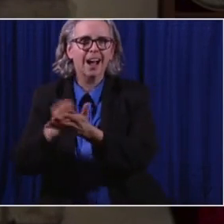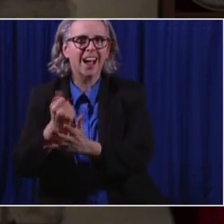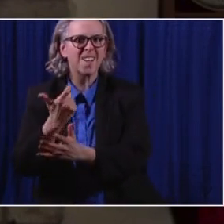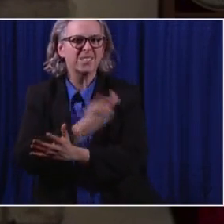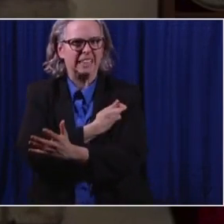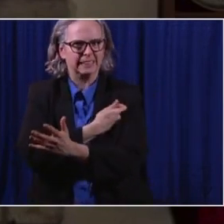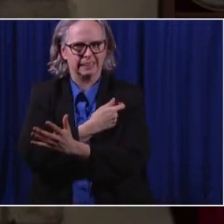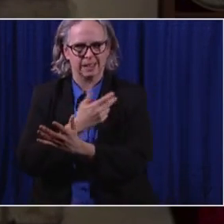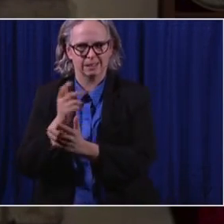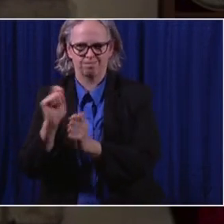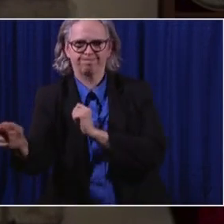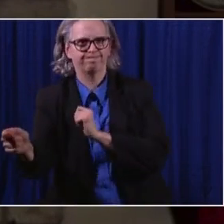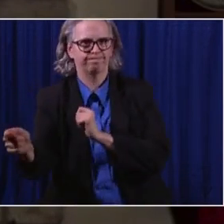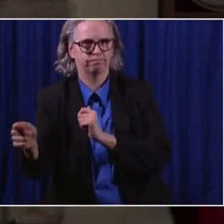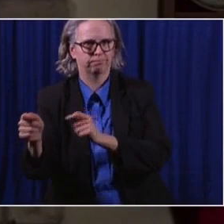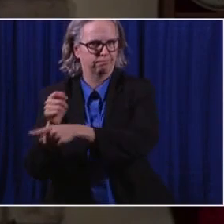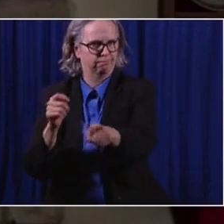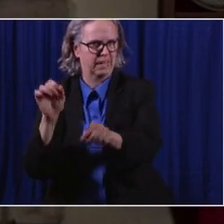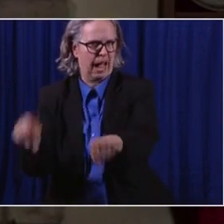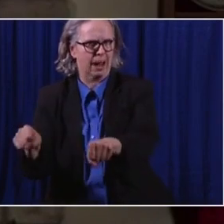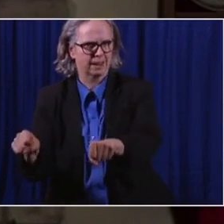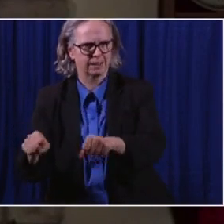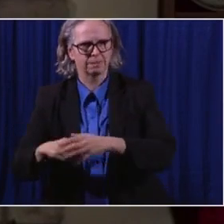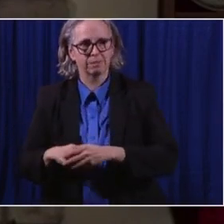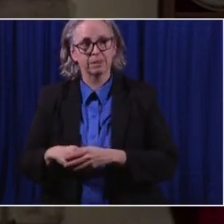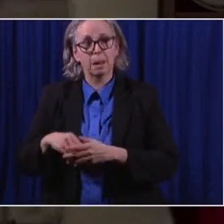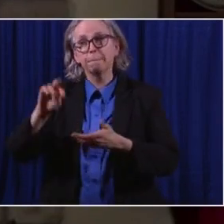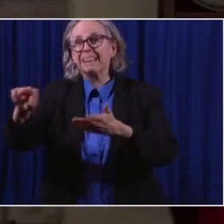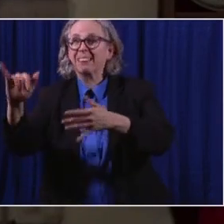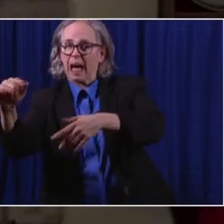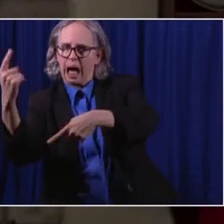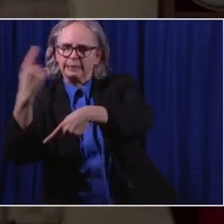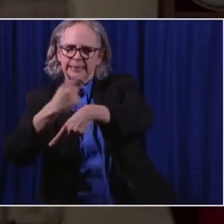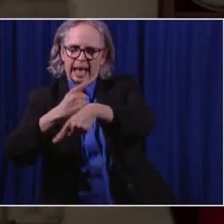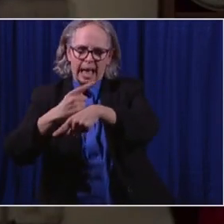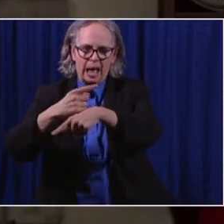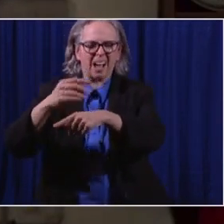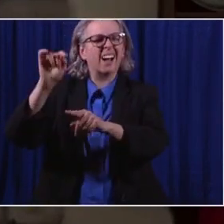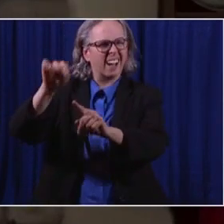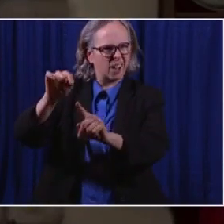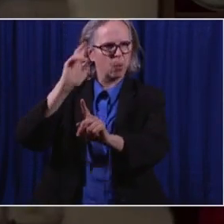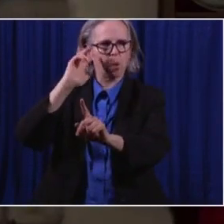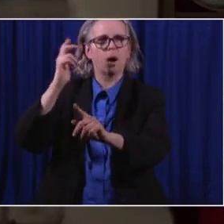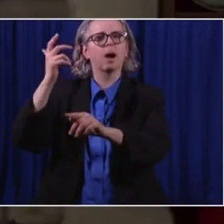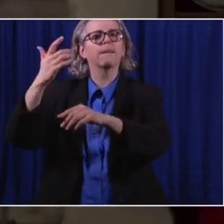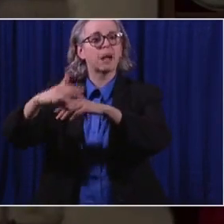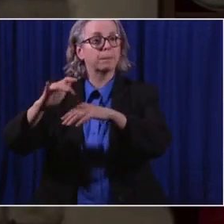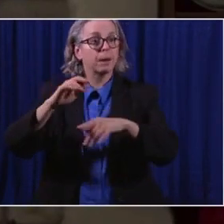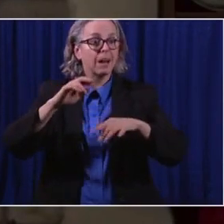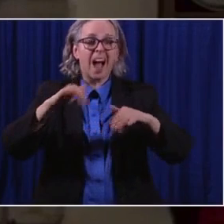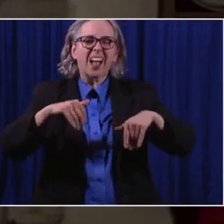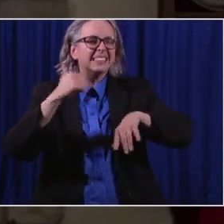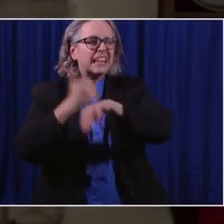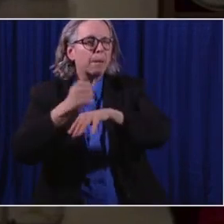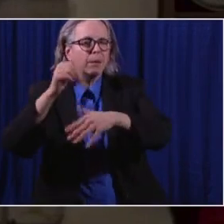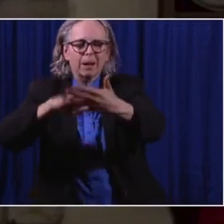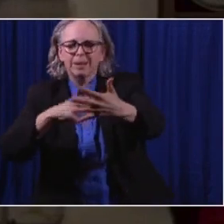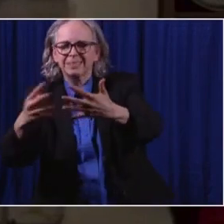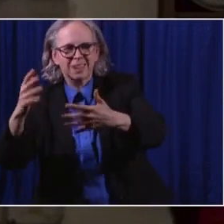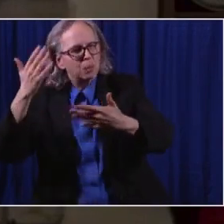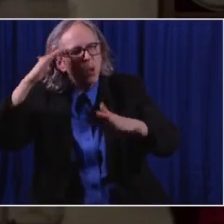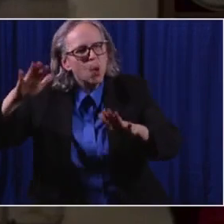When that kickoff date is, when the flag goes down and they're eligible, we don't know yet, because we're still, it's very, very